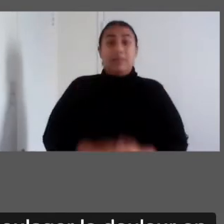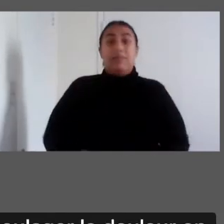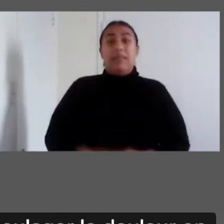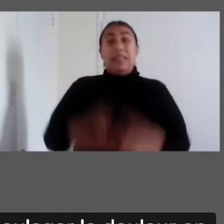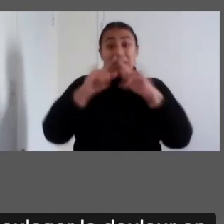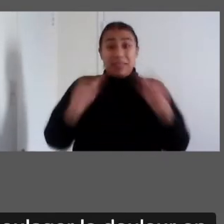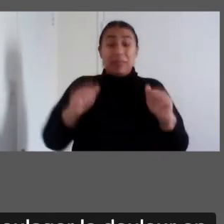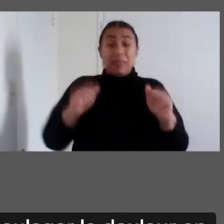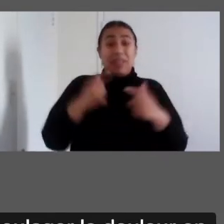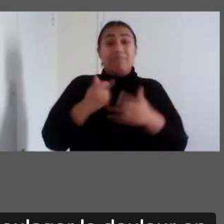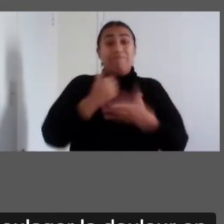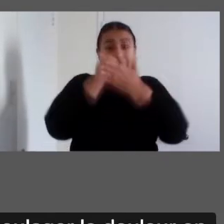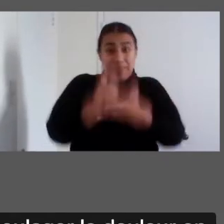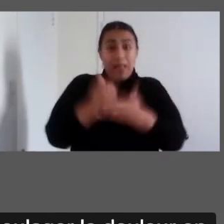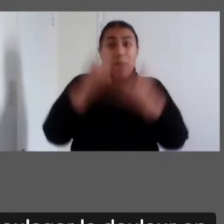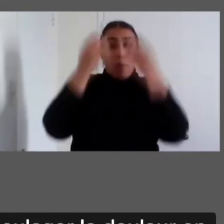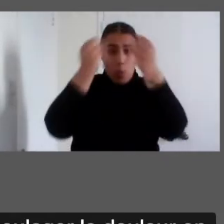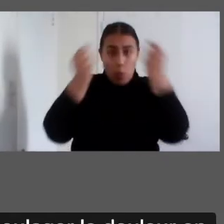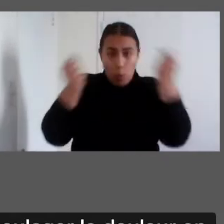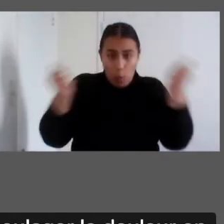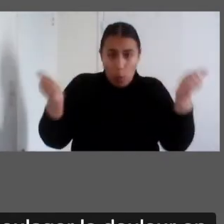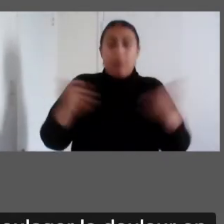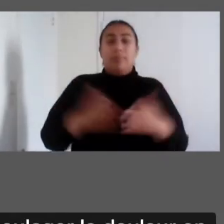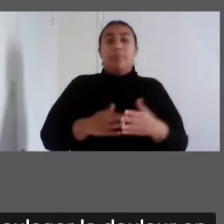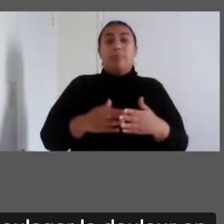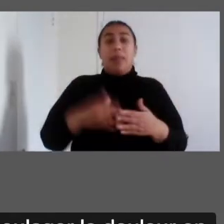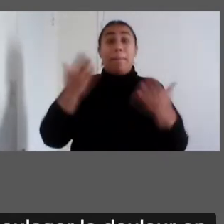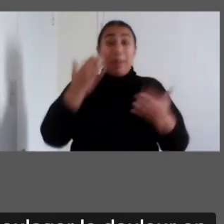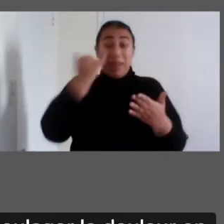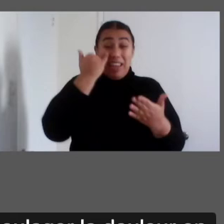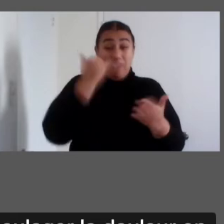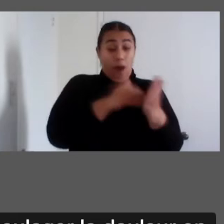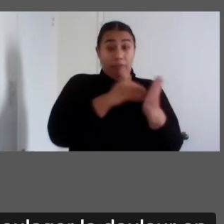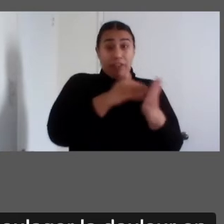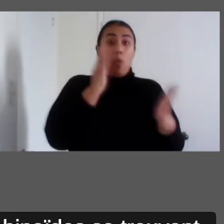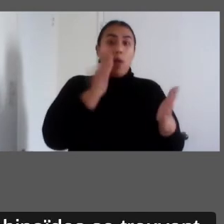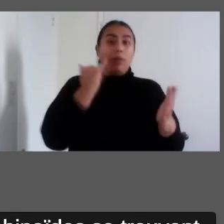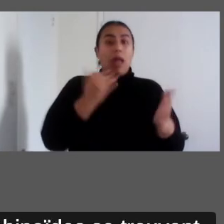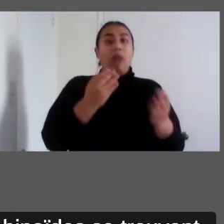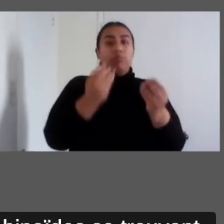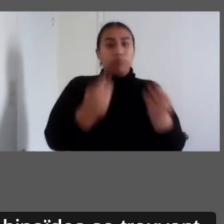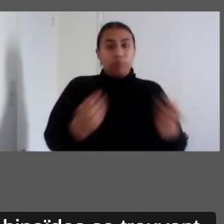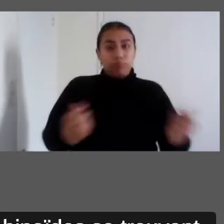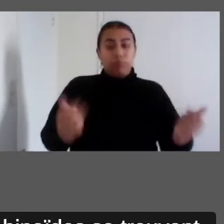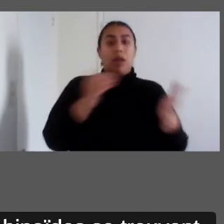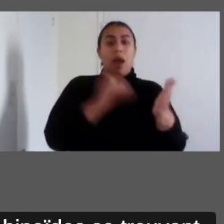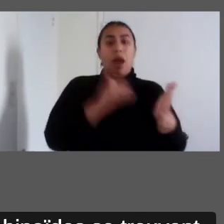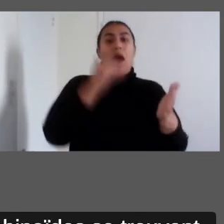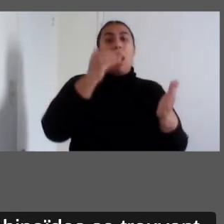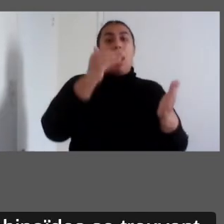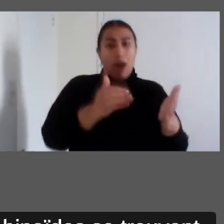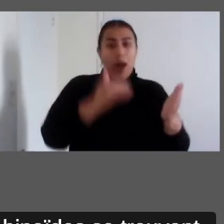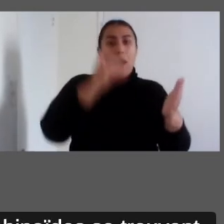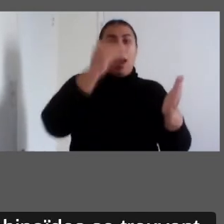patient who uses either CBD or a dose of THC can help with the pain once a headache is present. Again, important to note